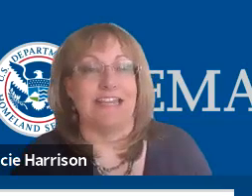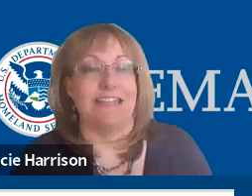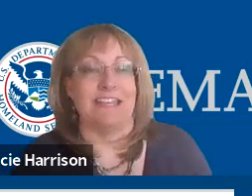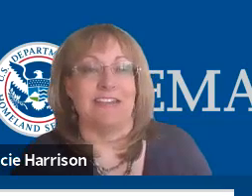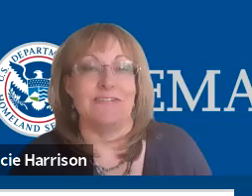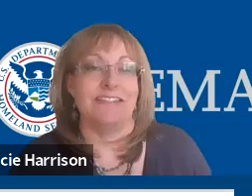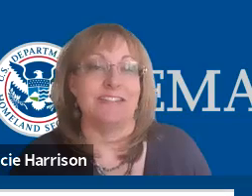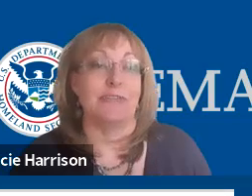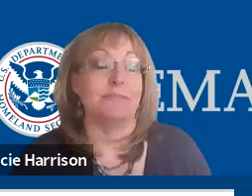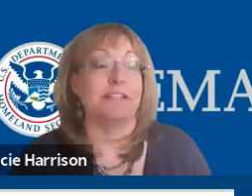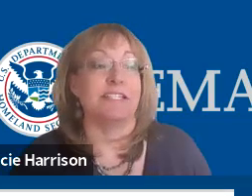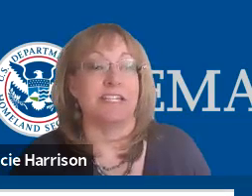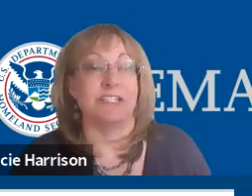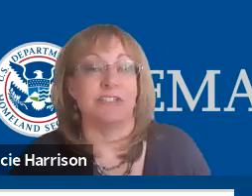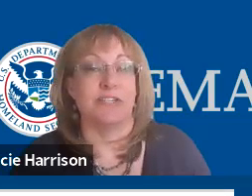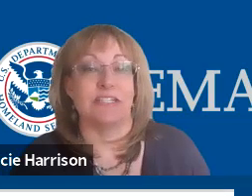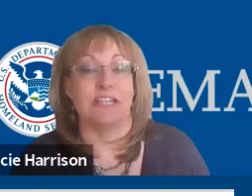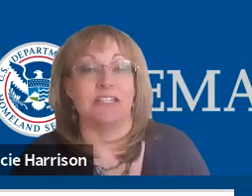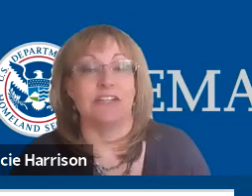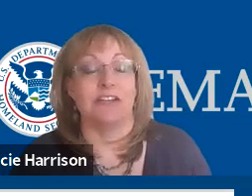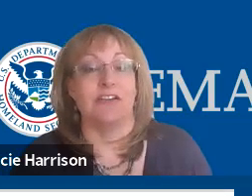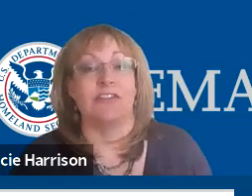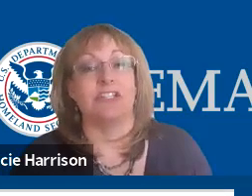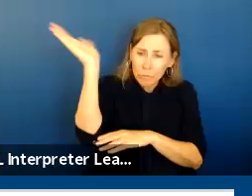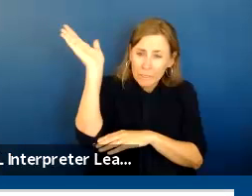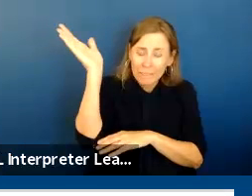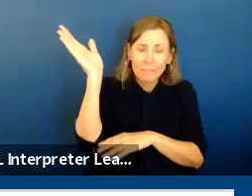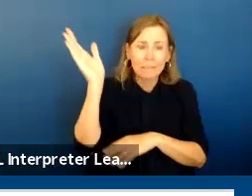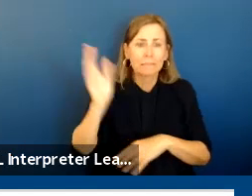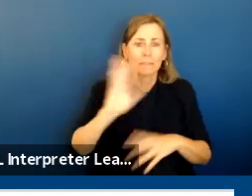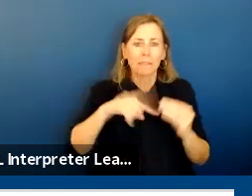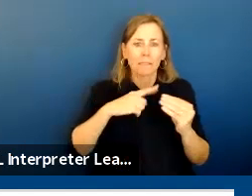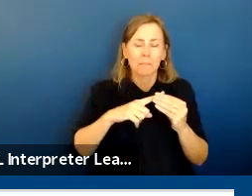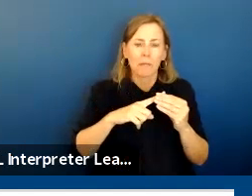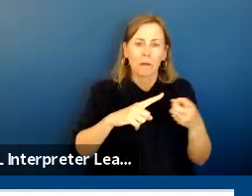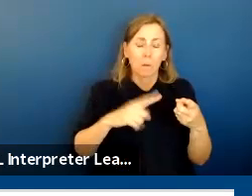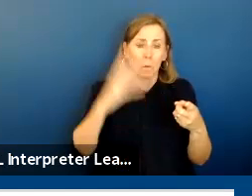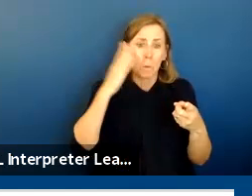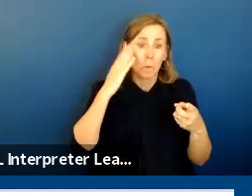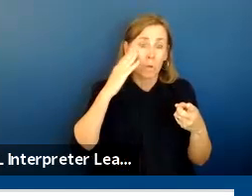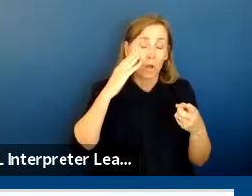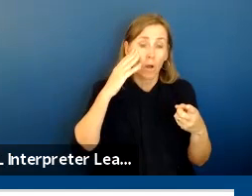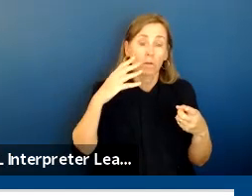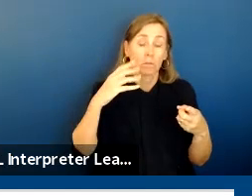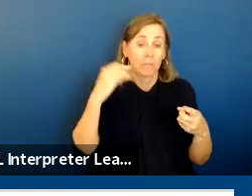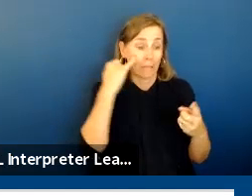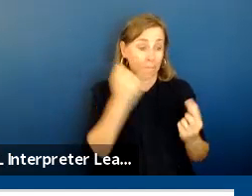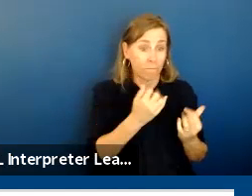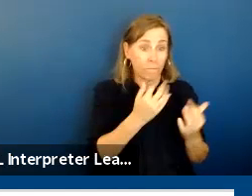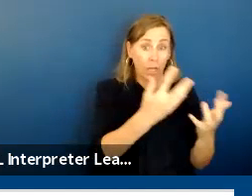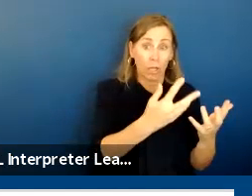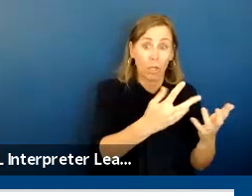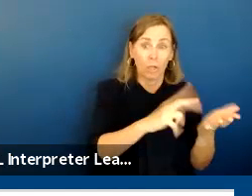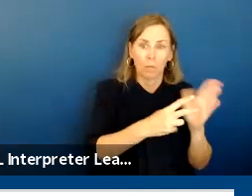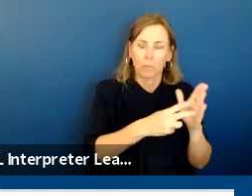Next slide, thank you. So this presentation is going to touch on the change of the flood risk due to a wildfire,